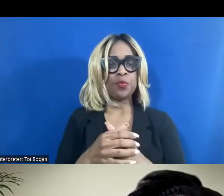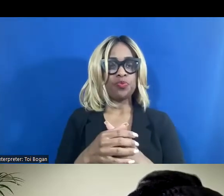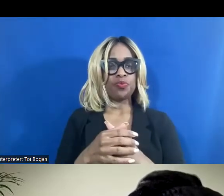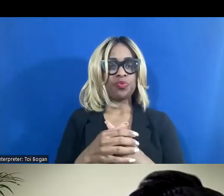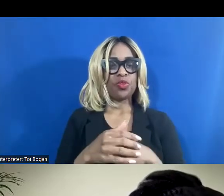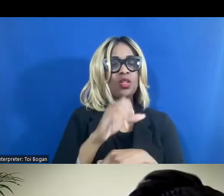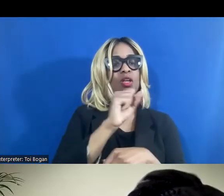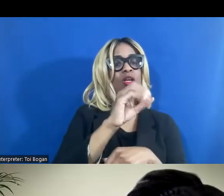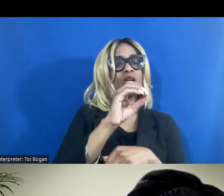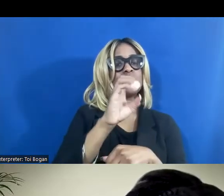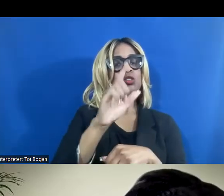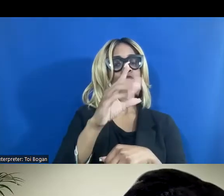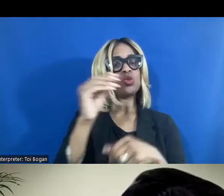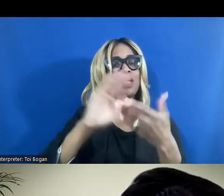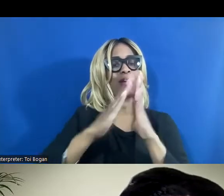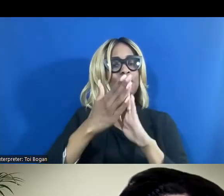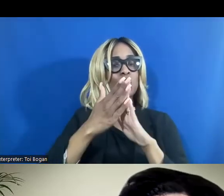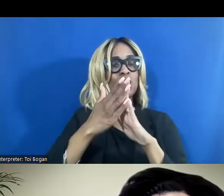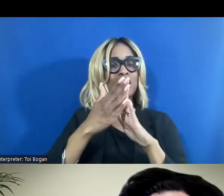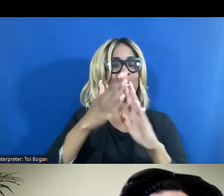Social and community context.